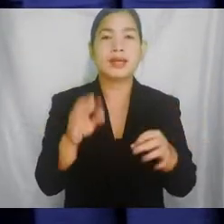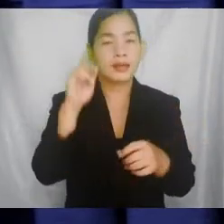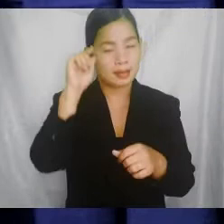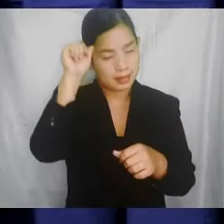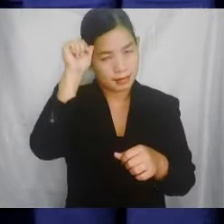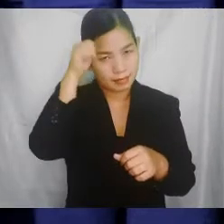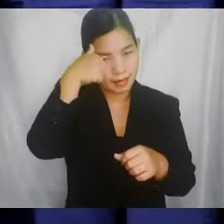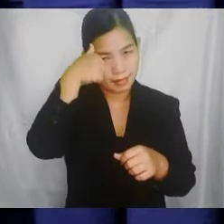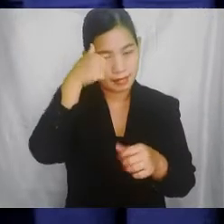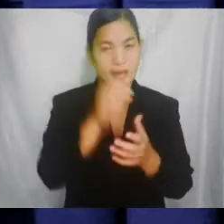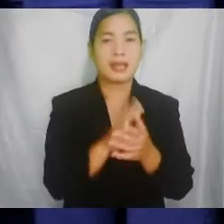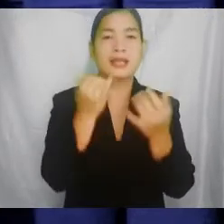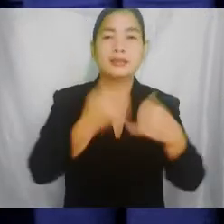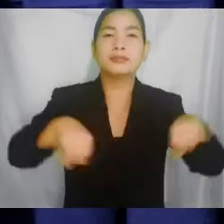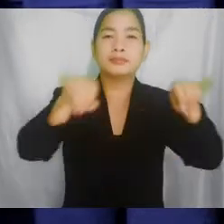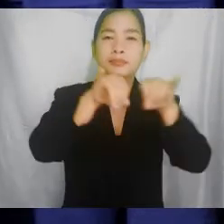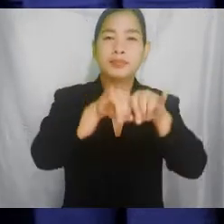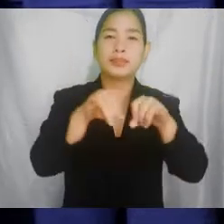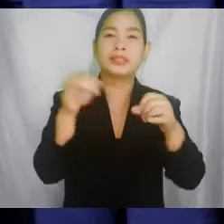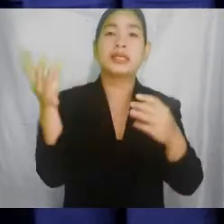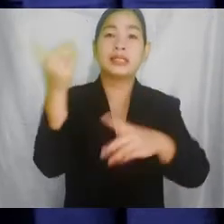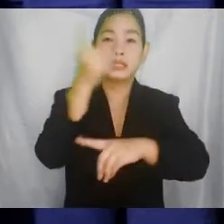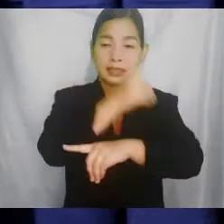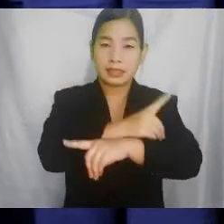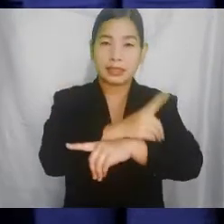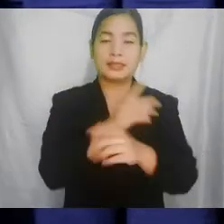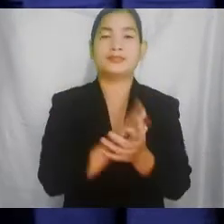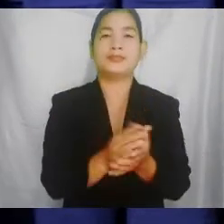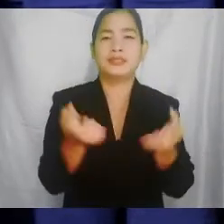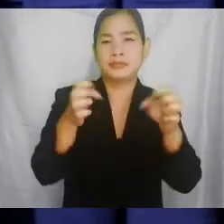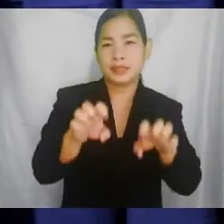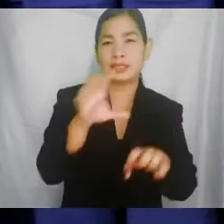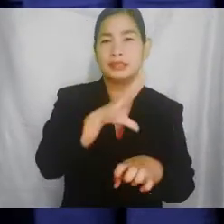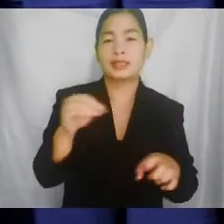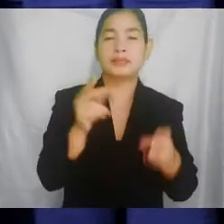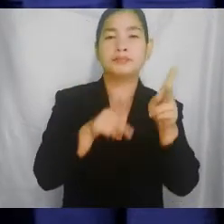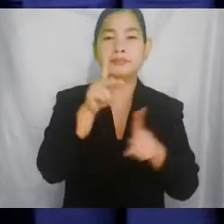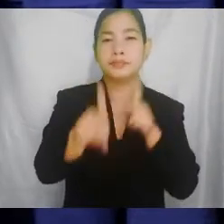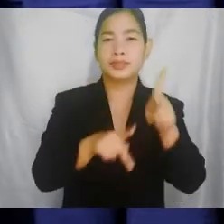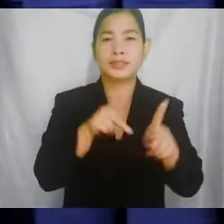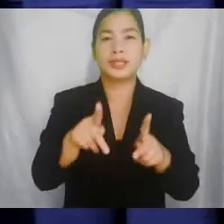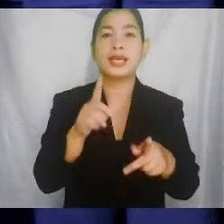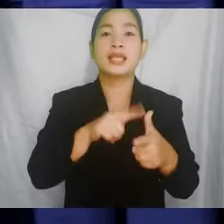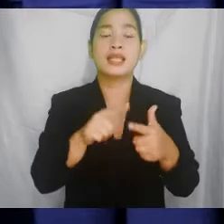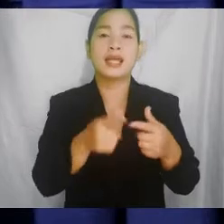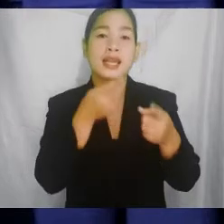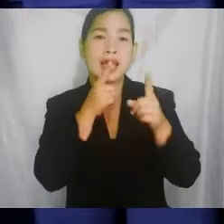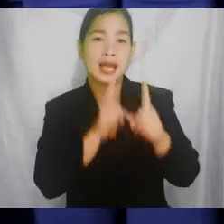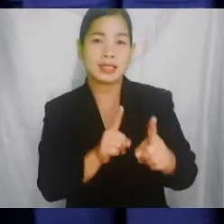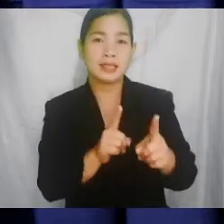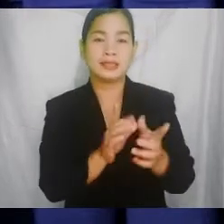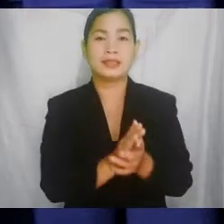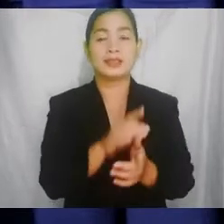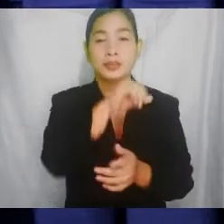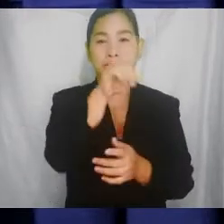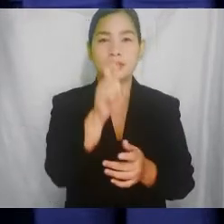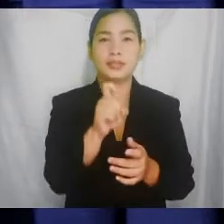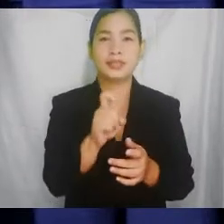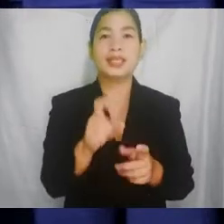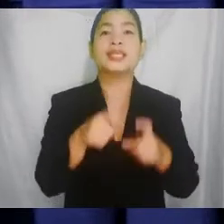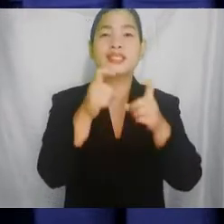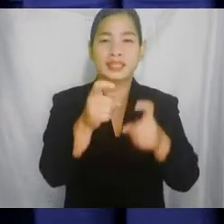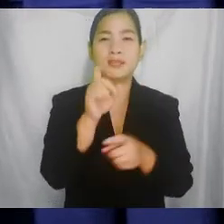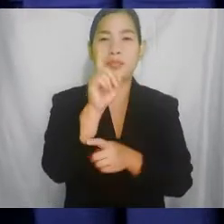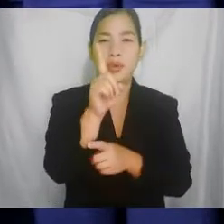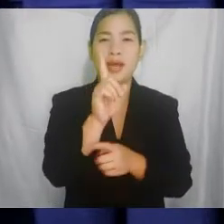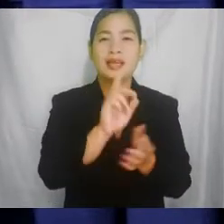and people, and answer the following questions. I will give you 1 minute to do the activity. Are you ready